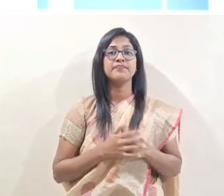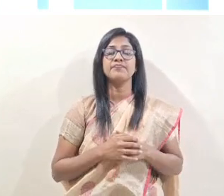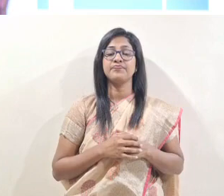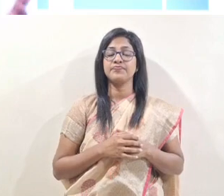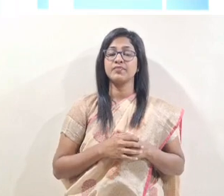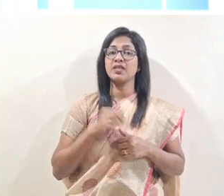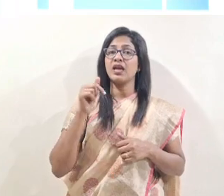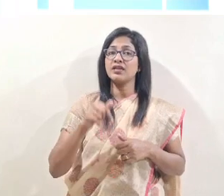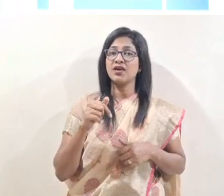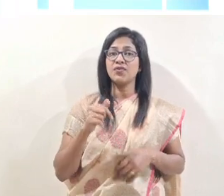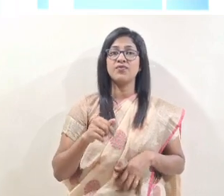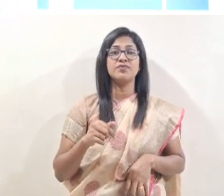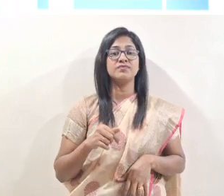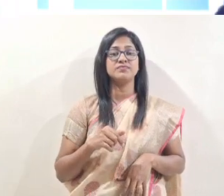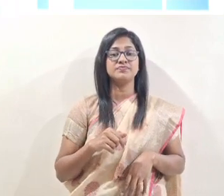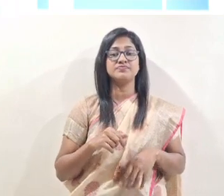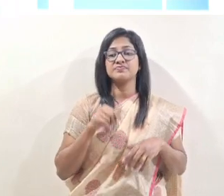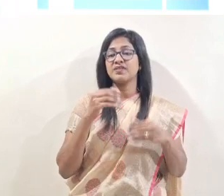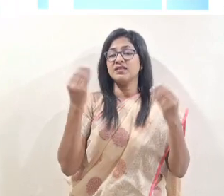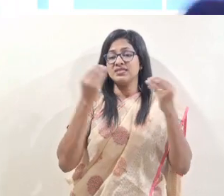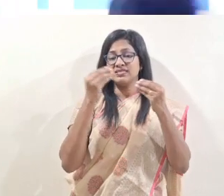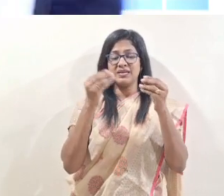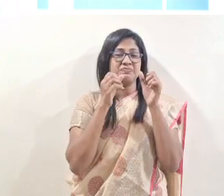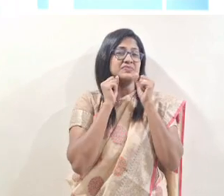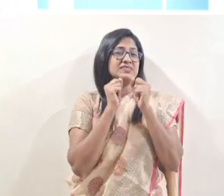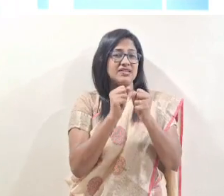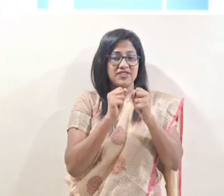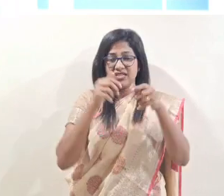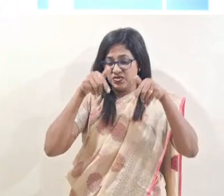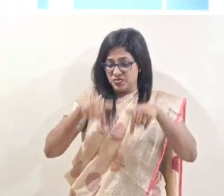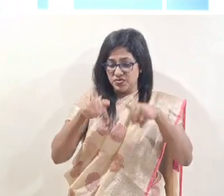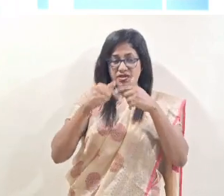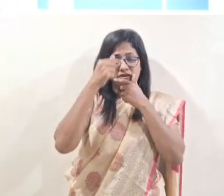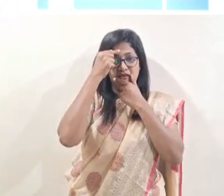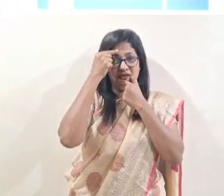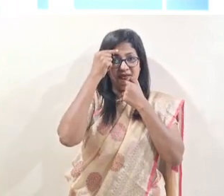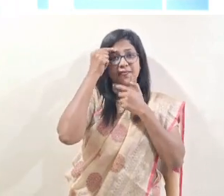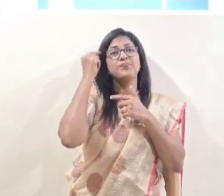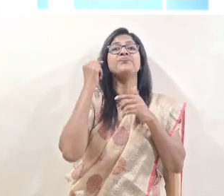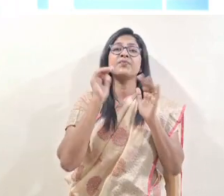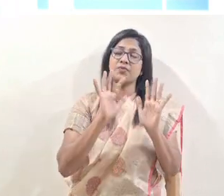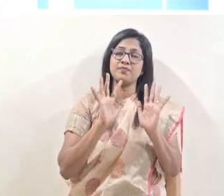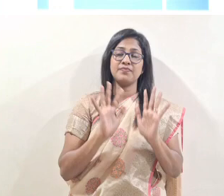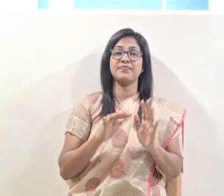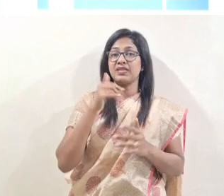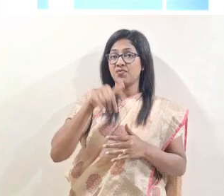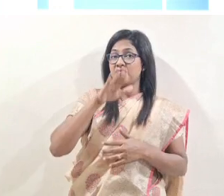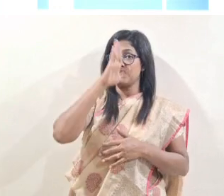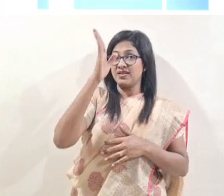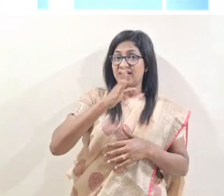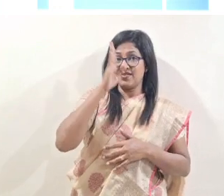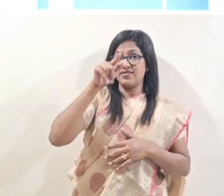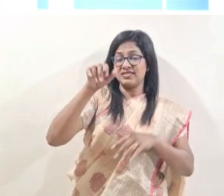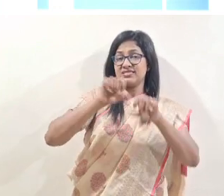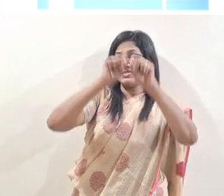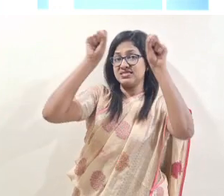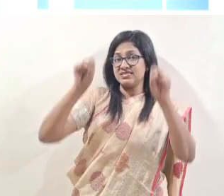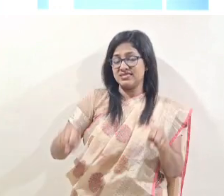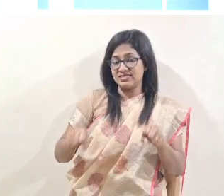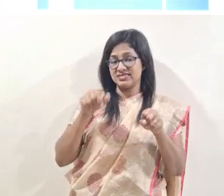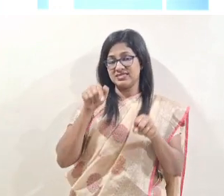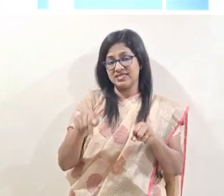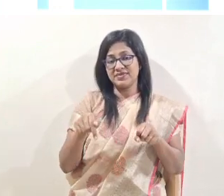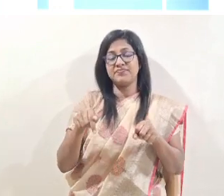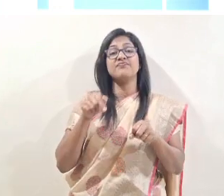Now, let me tell you about some challenges which we have today. Now, railway system is typically